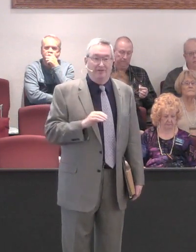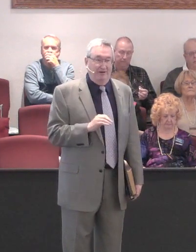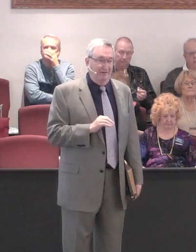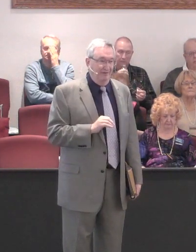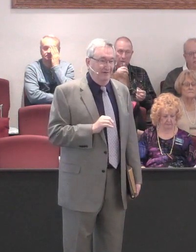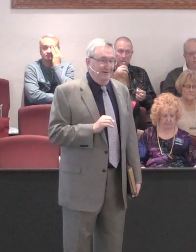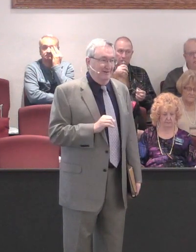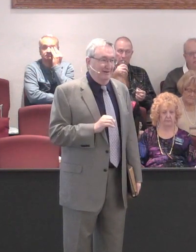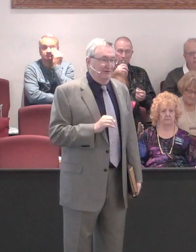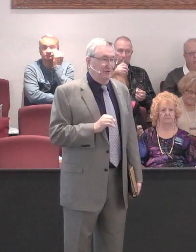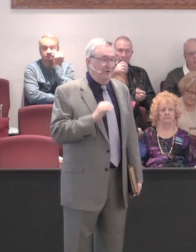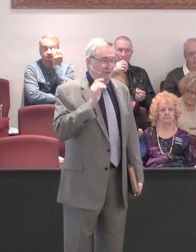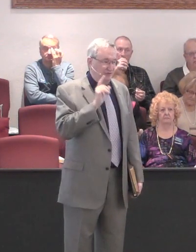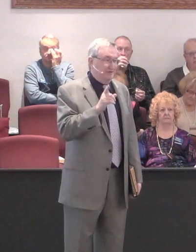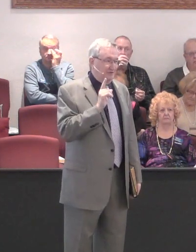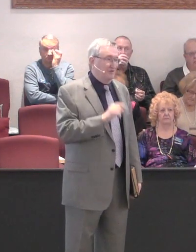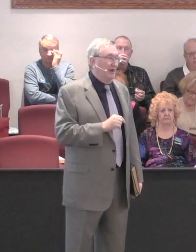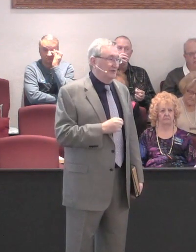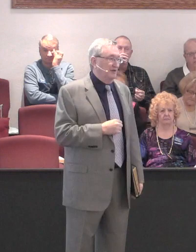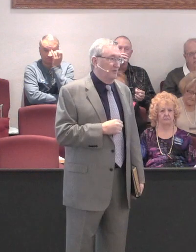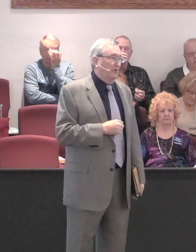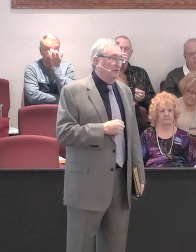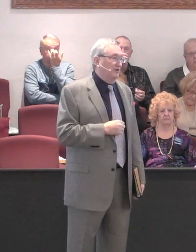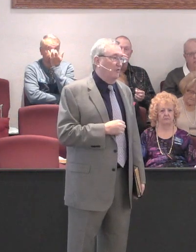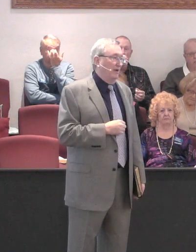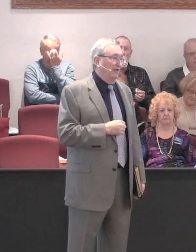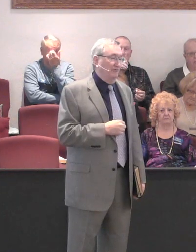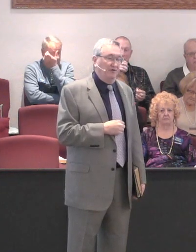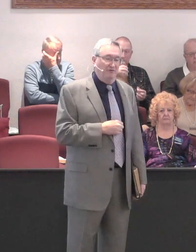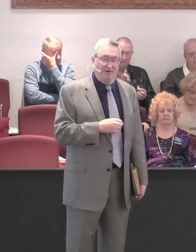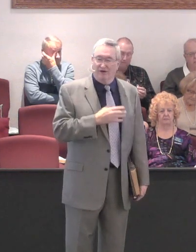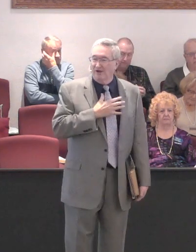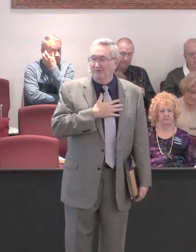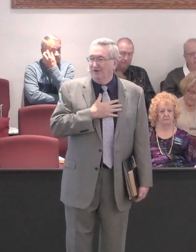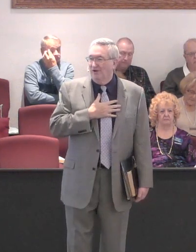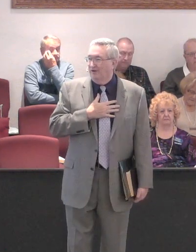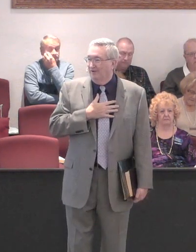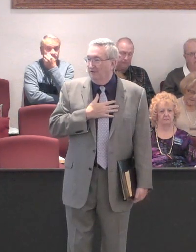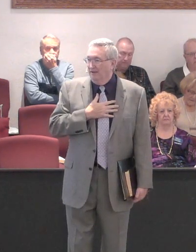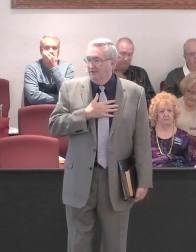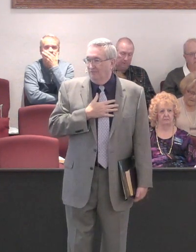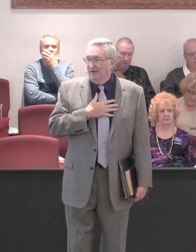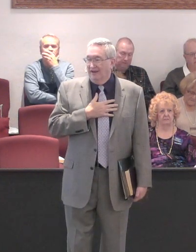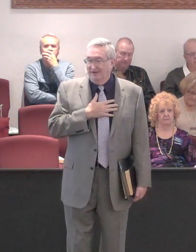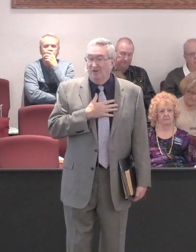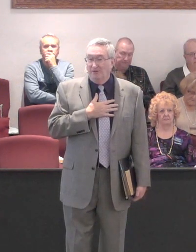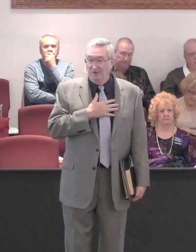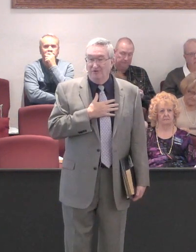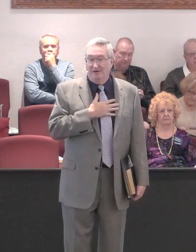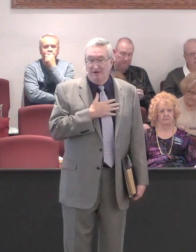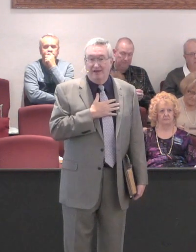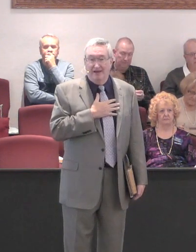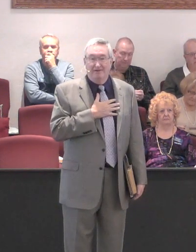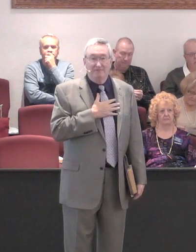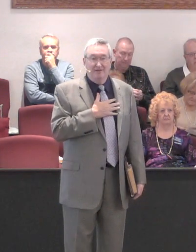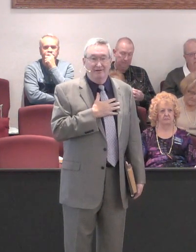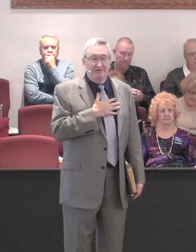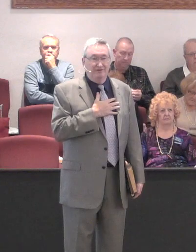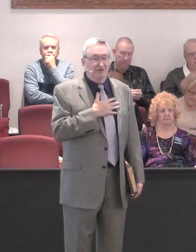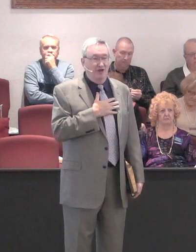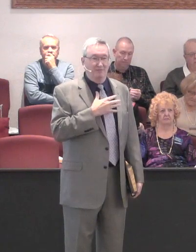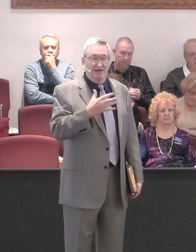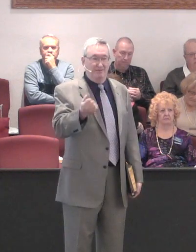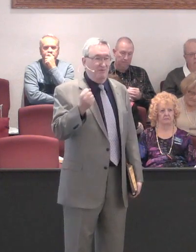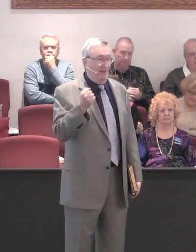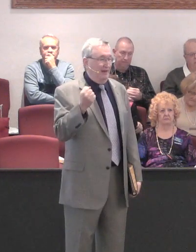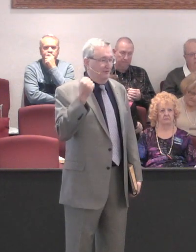the Father is to know Jesus Christ in a personal way. And if you've never come to know Him, we'd like to help you do that right now.